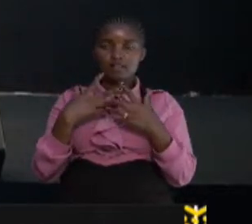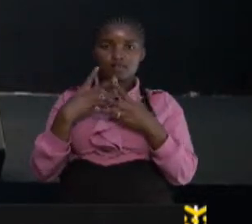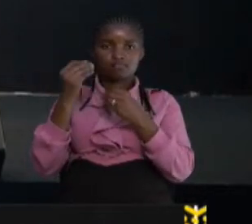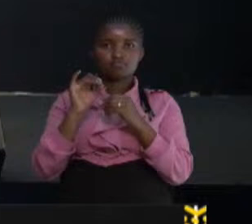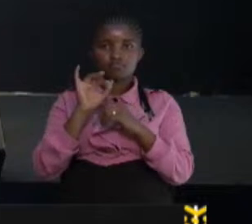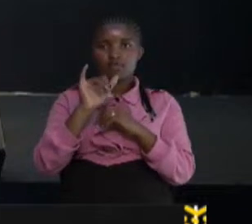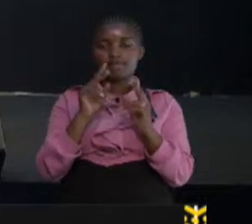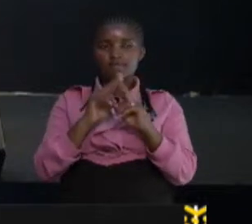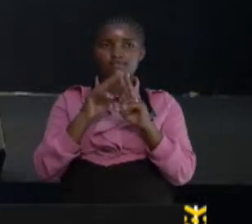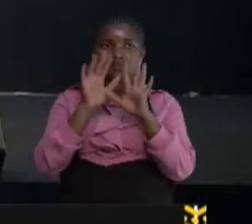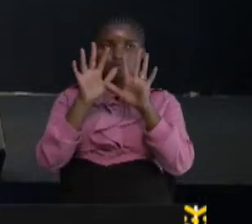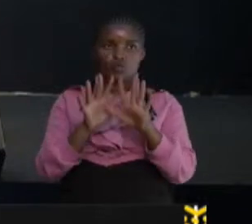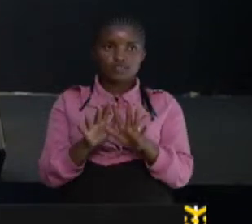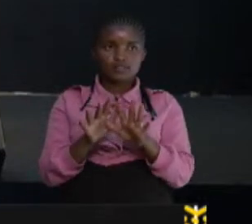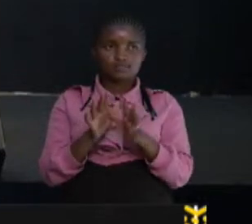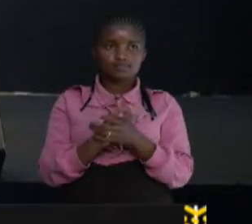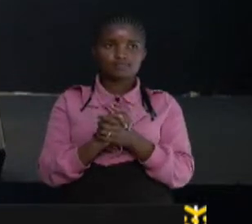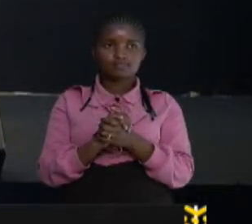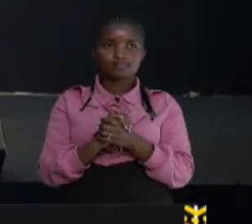that's